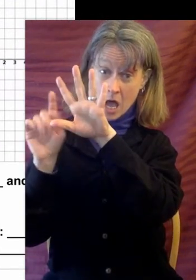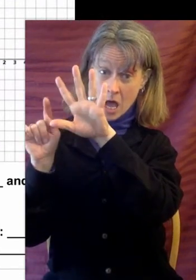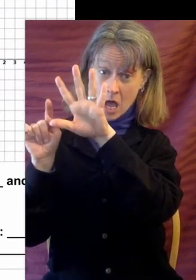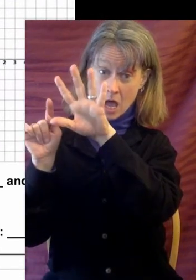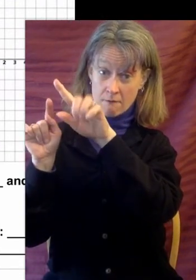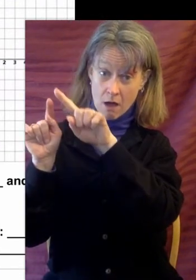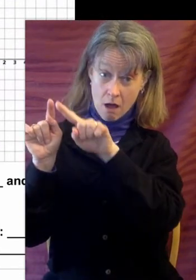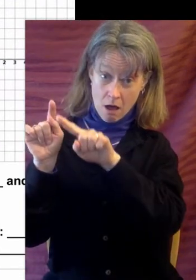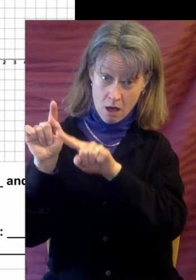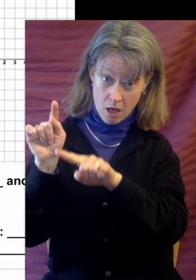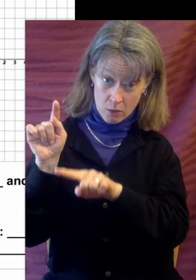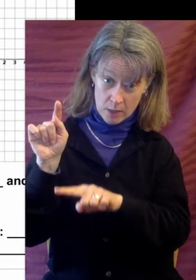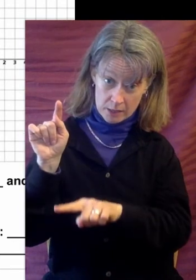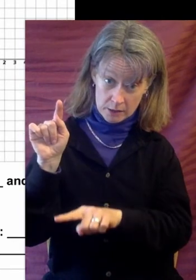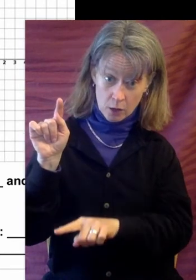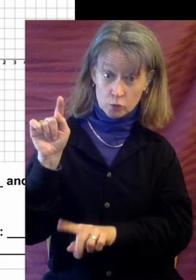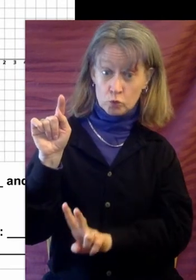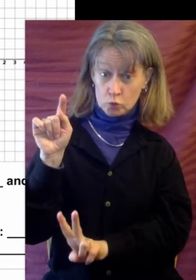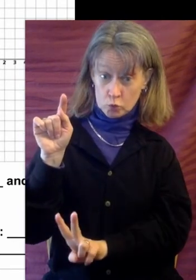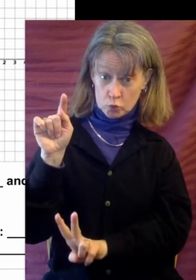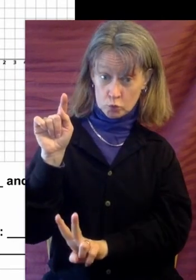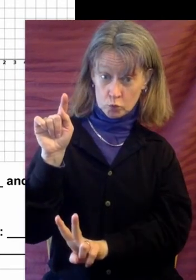2.